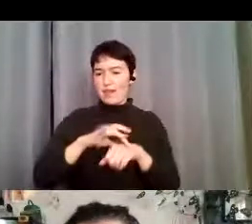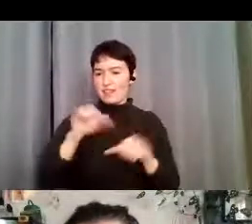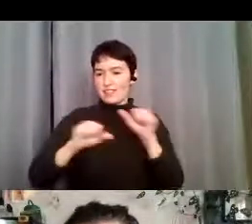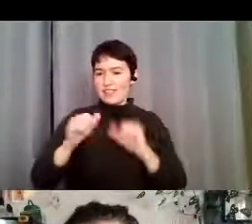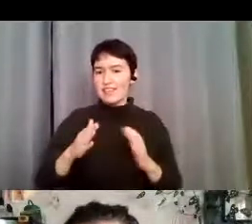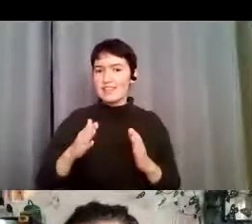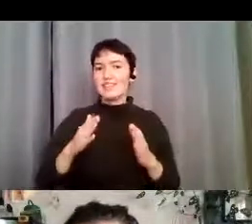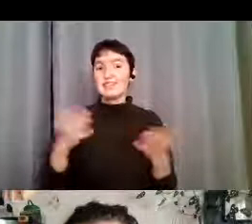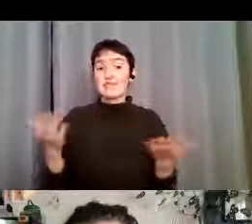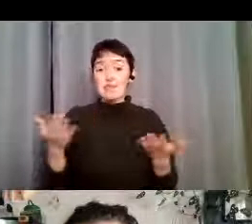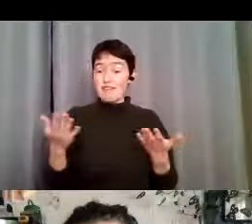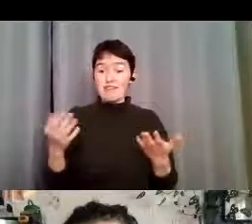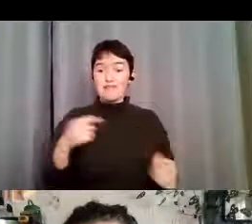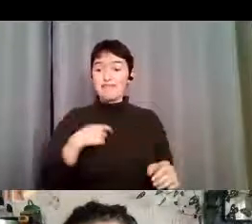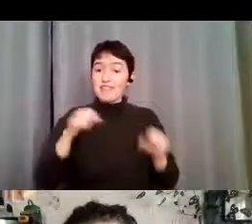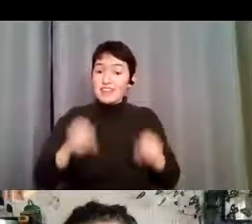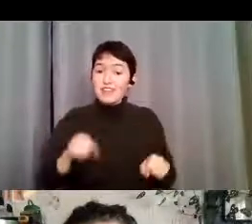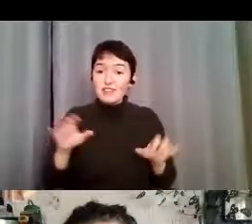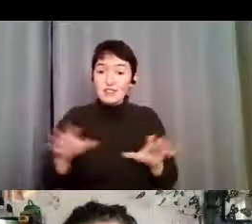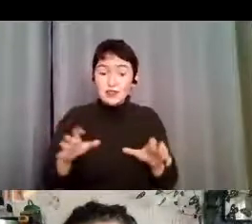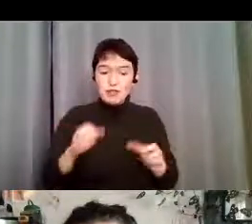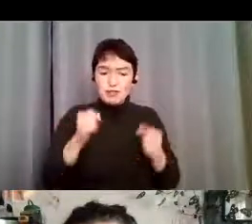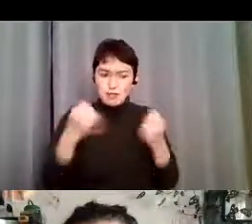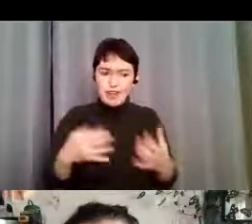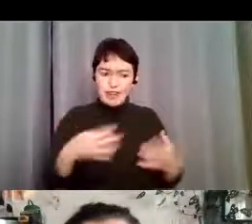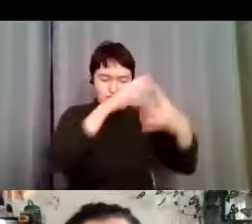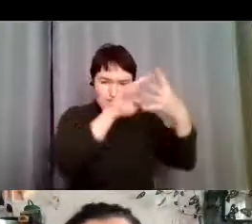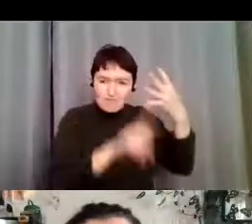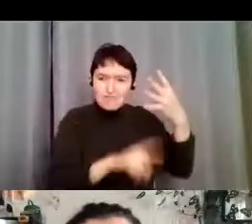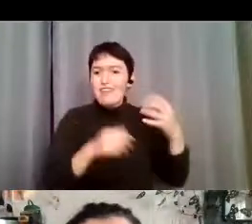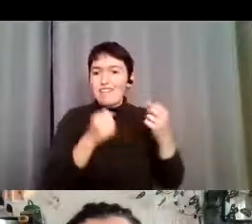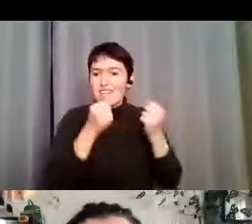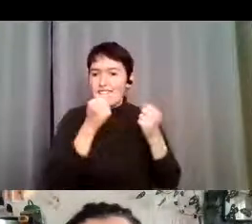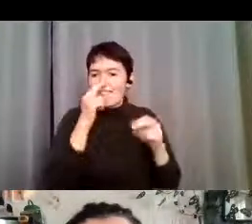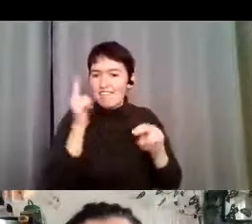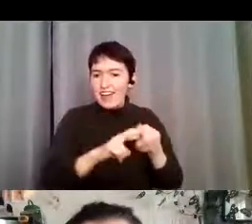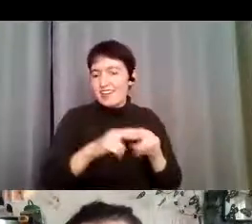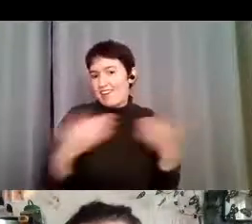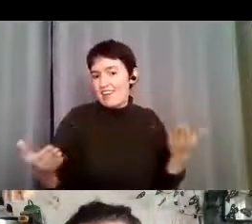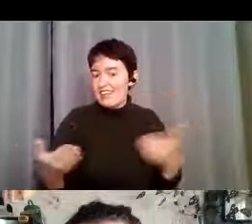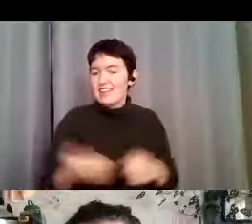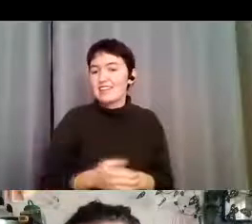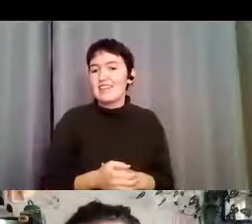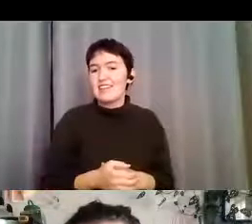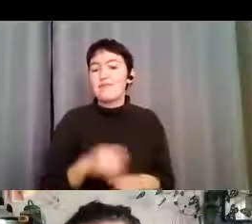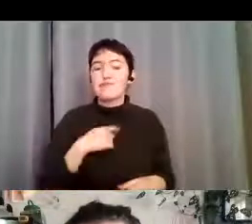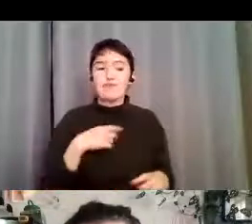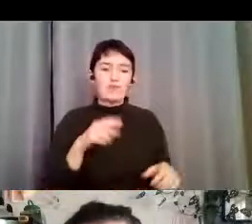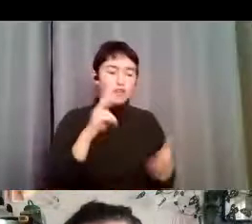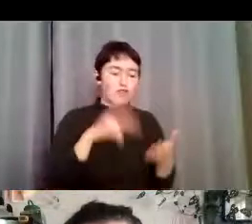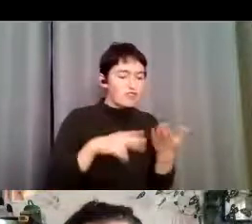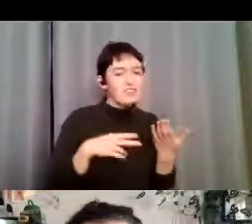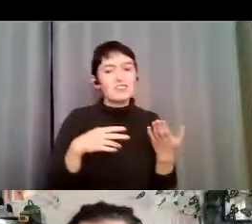lets me do a lot of those things. You're always learning something new, and I do a fair amount of reading and writing and